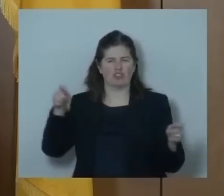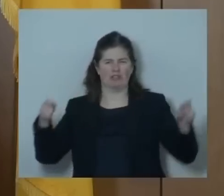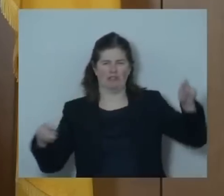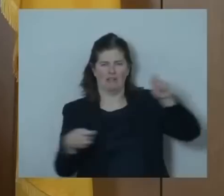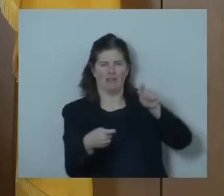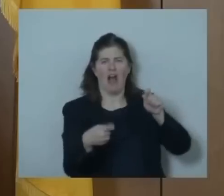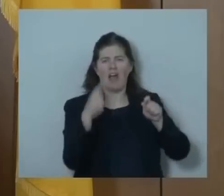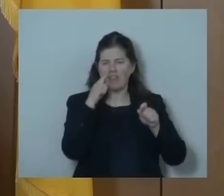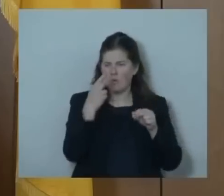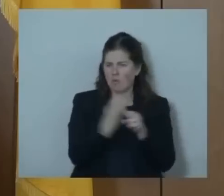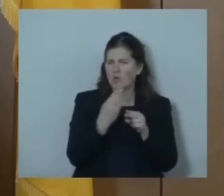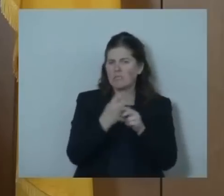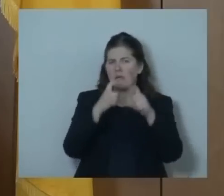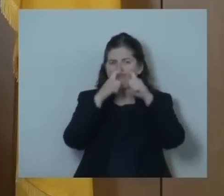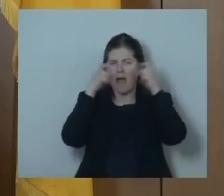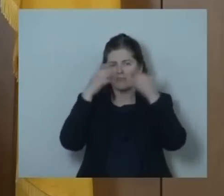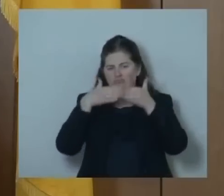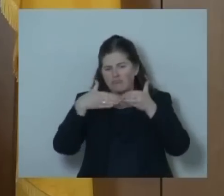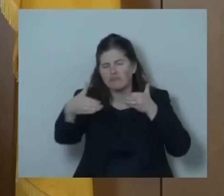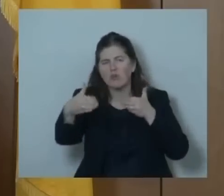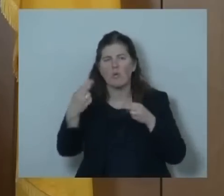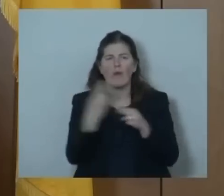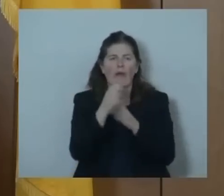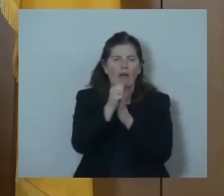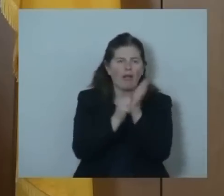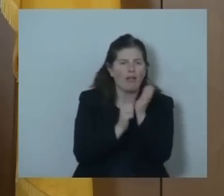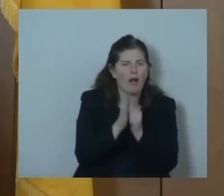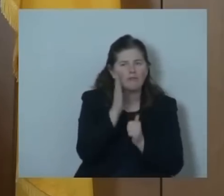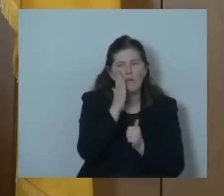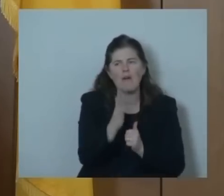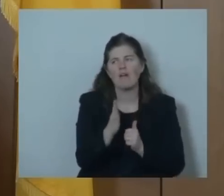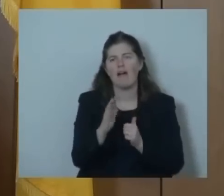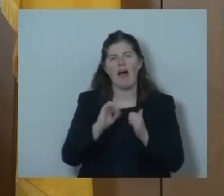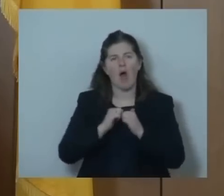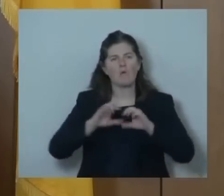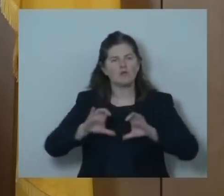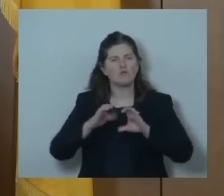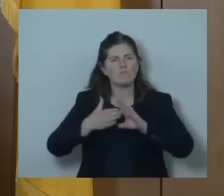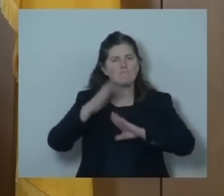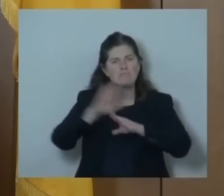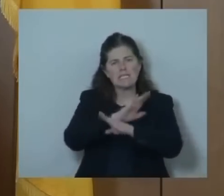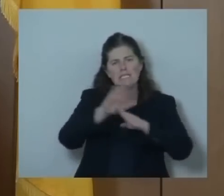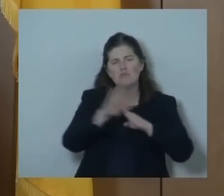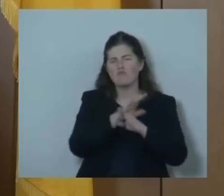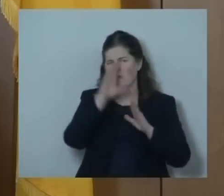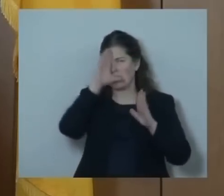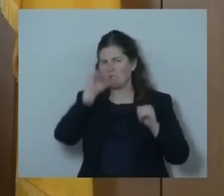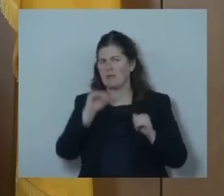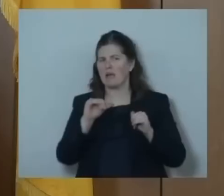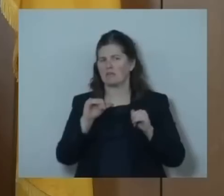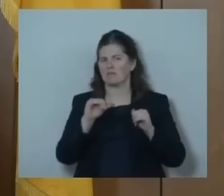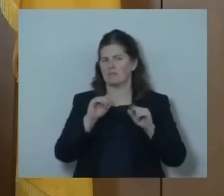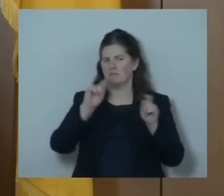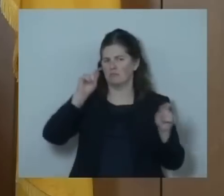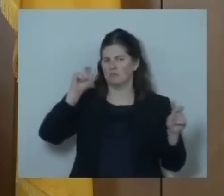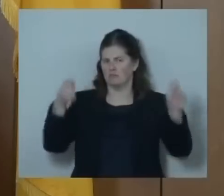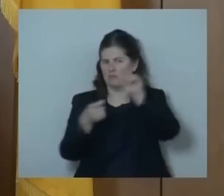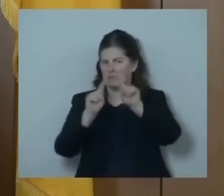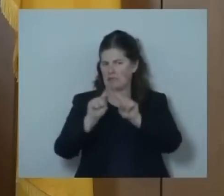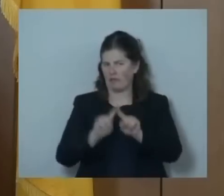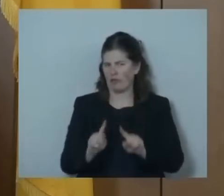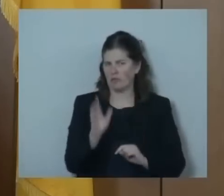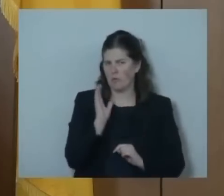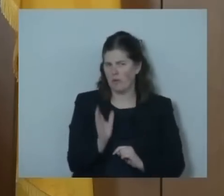be wearing masks. I think people are going to be wearing gloves. I think the way that we operate businesses, you should expect that aspect. We're going to still try to